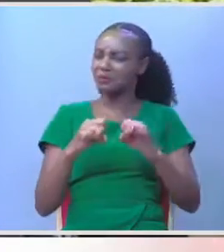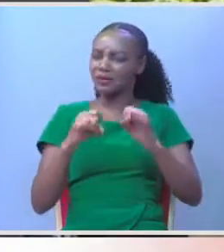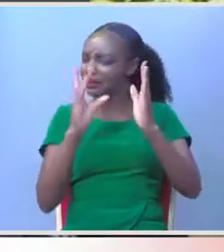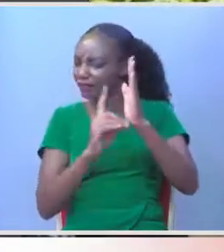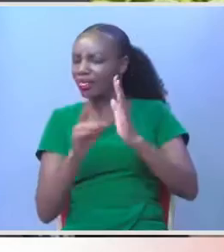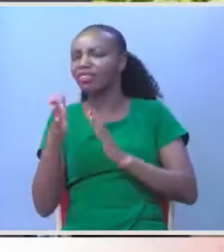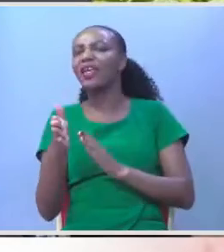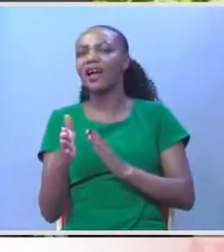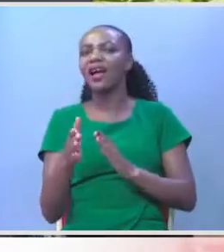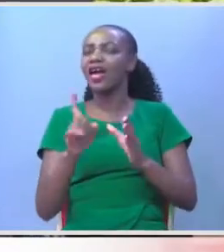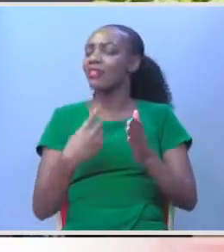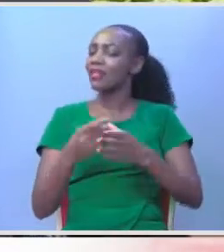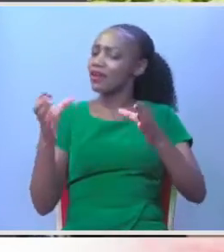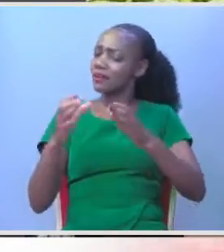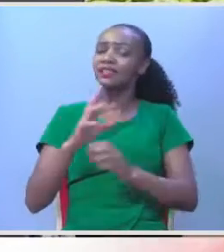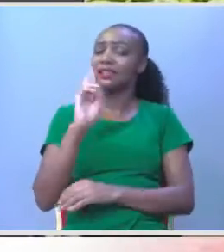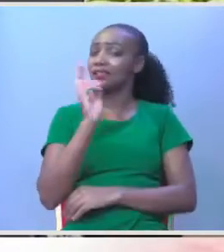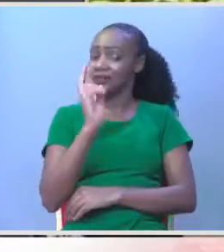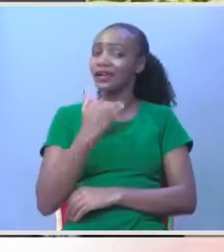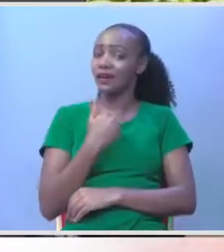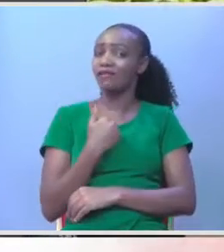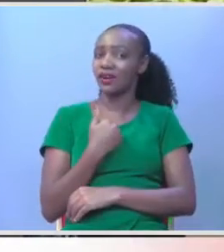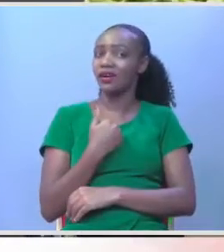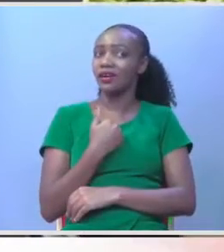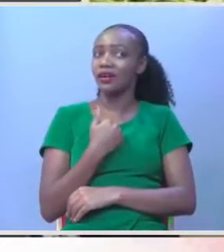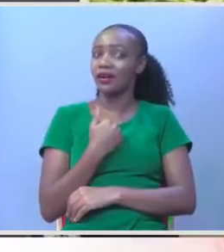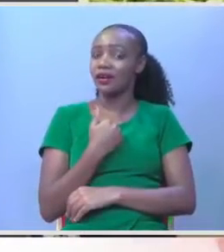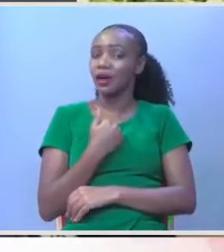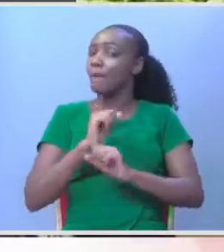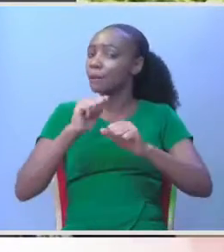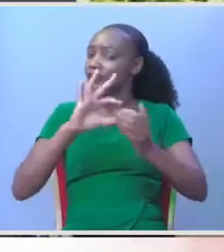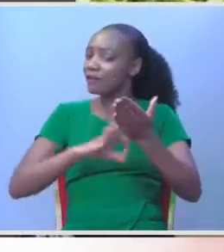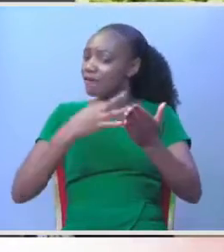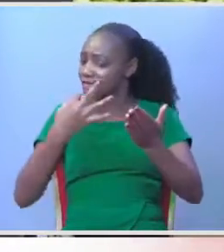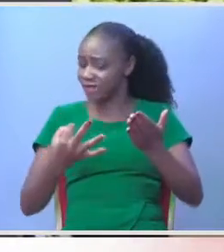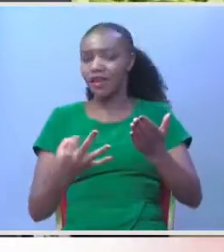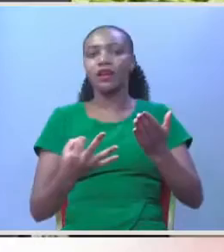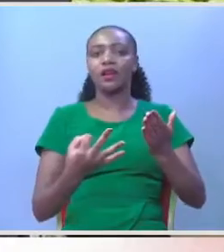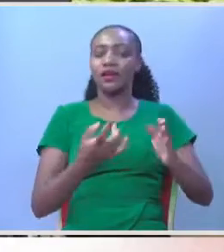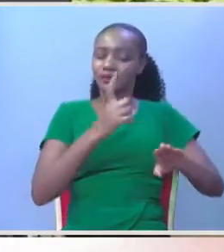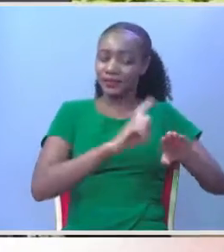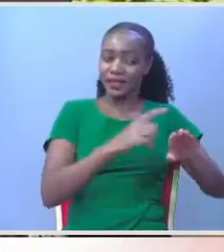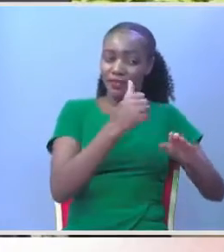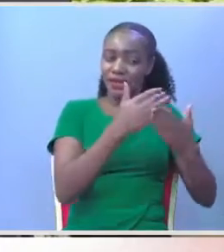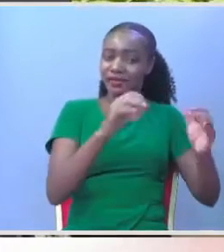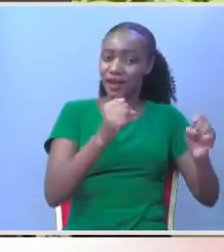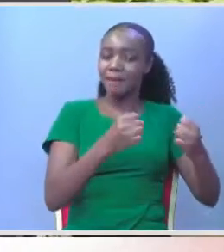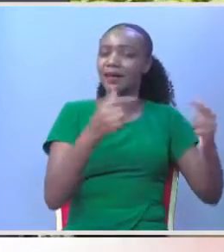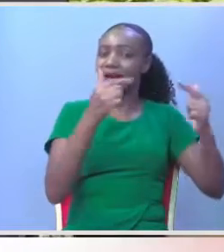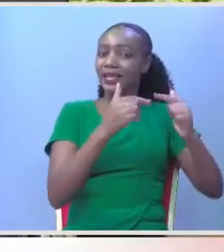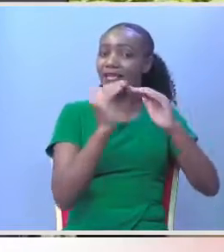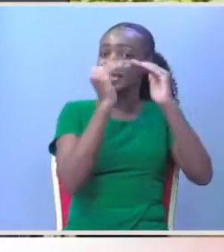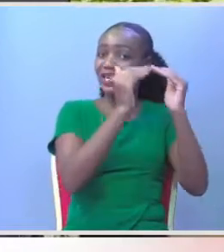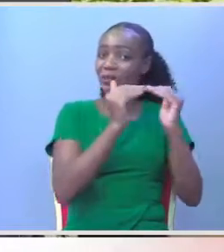This party risks being torn apart by anything that is viewed as undemocratic. So I